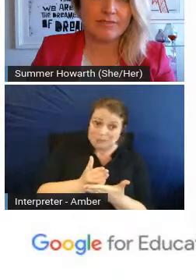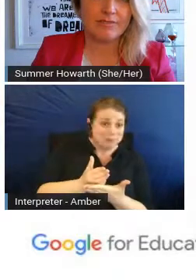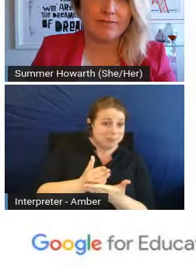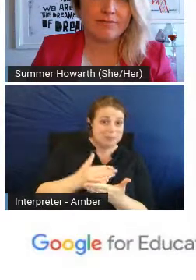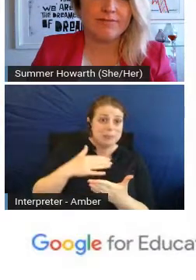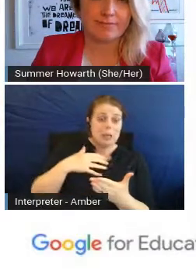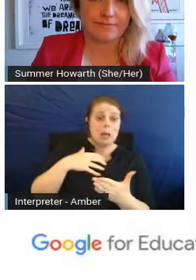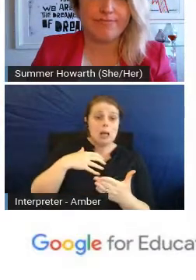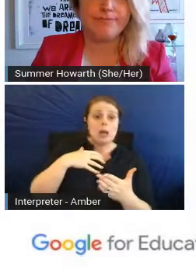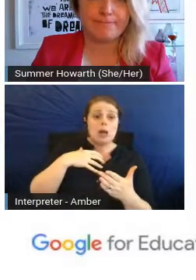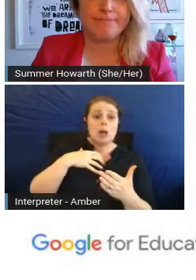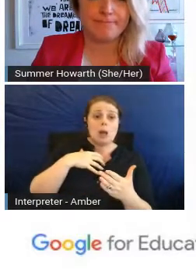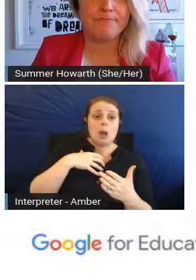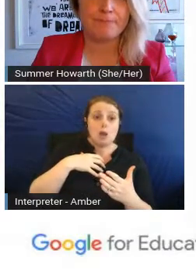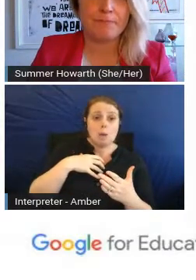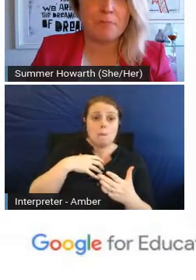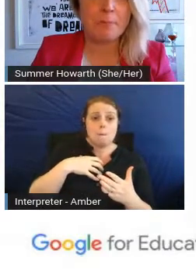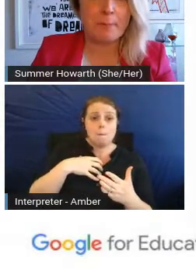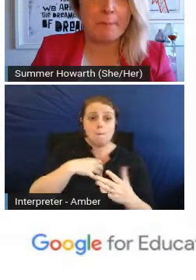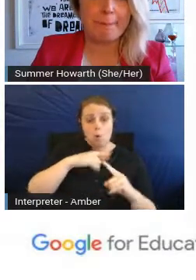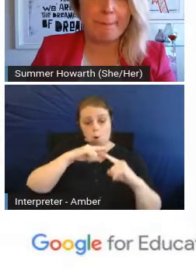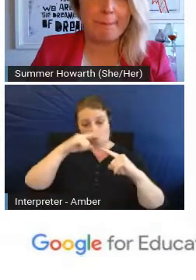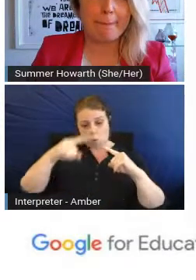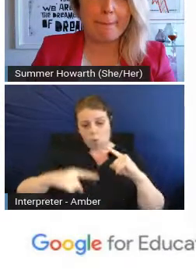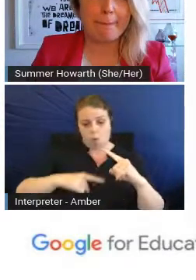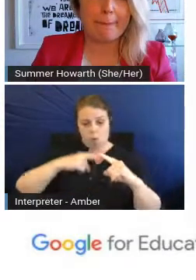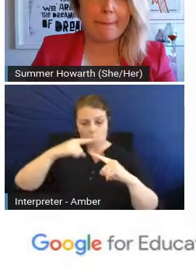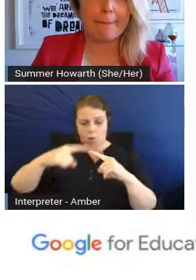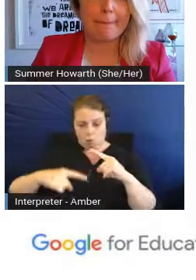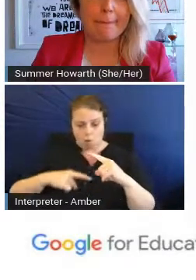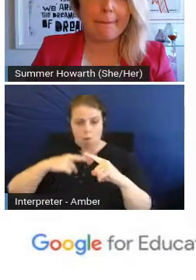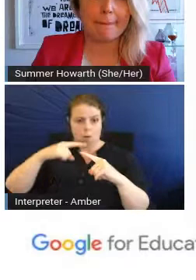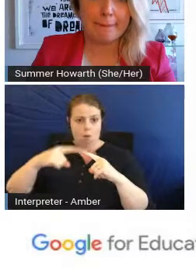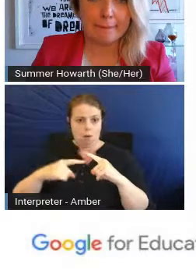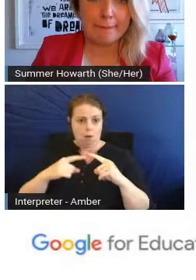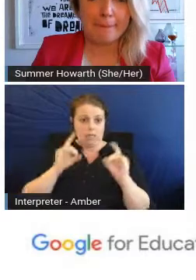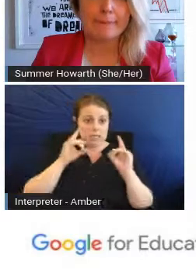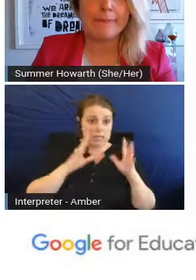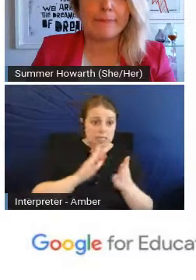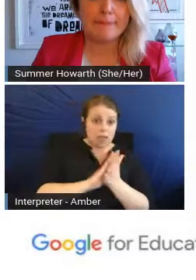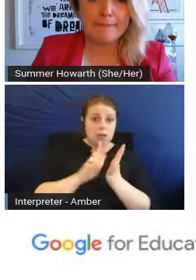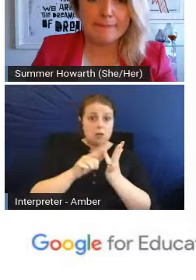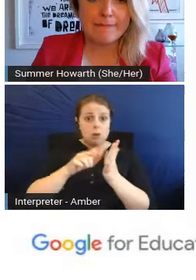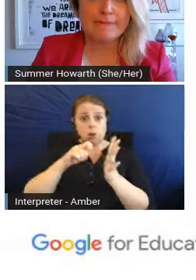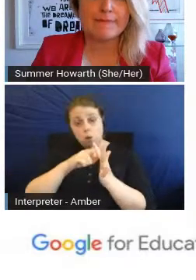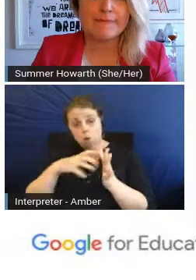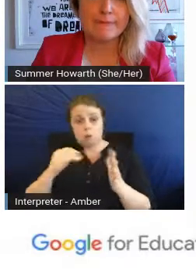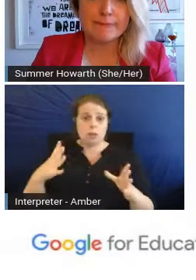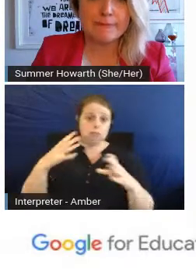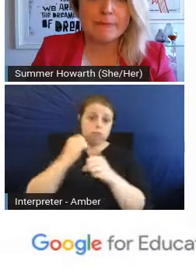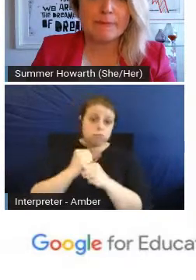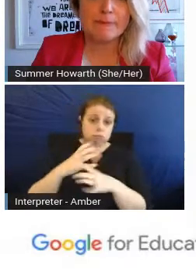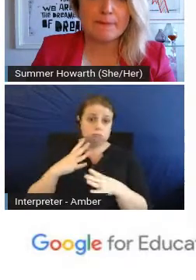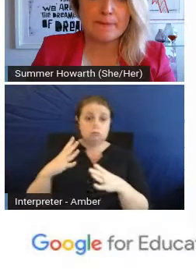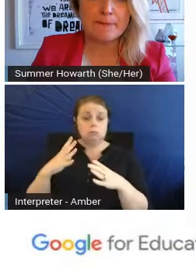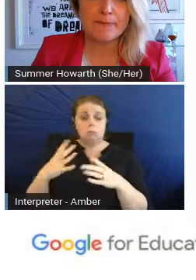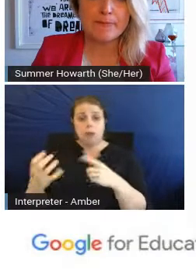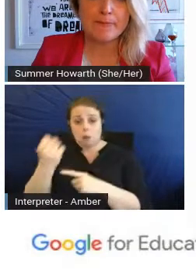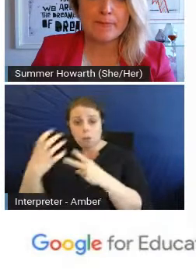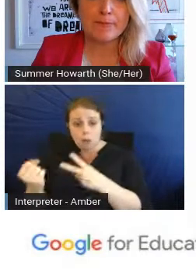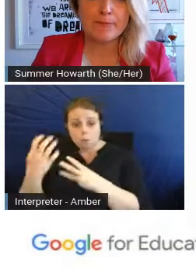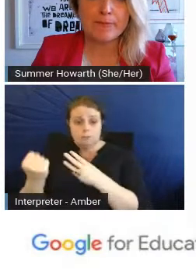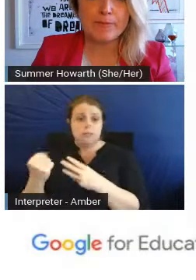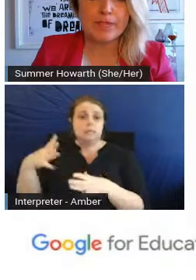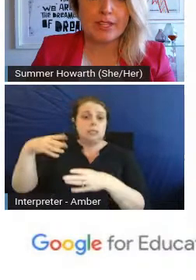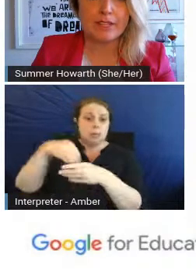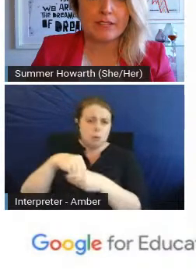cyclical and much more, let's do a hook at the start and some overview and outcomes, and then some input, and then